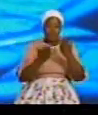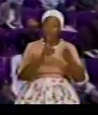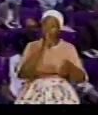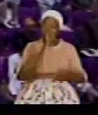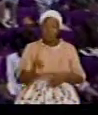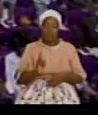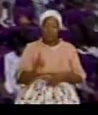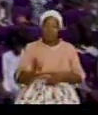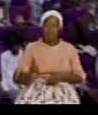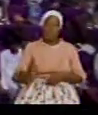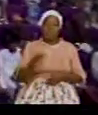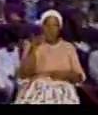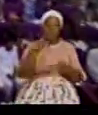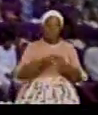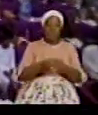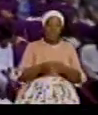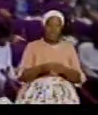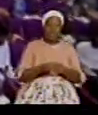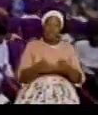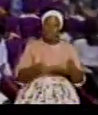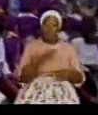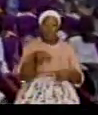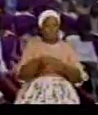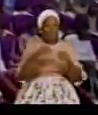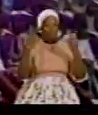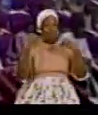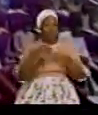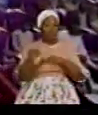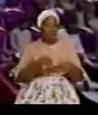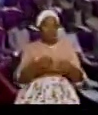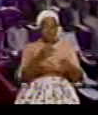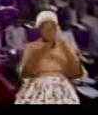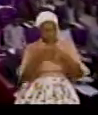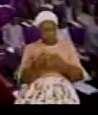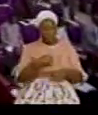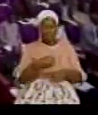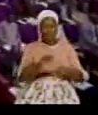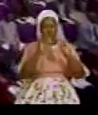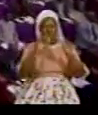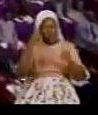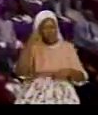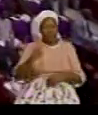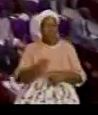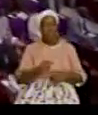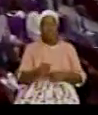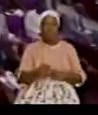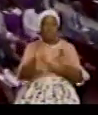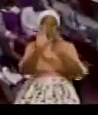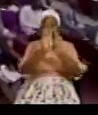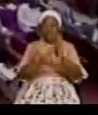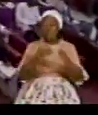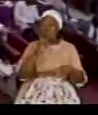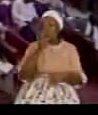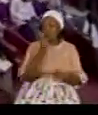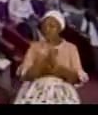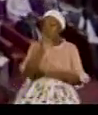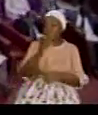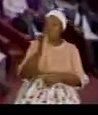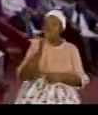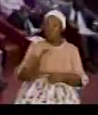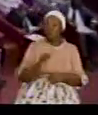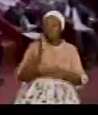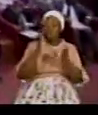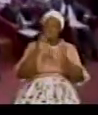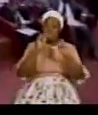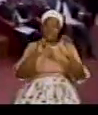sincerely. In vain do they worship me, teaching for doctrines, not only one doctrine, all their doctrines as